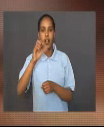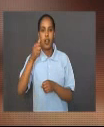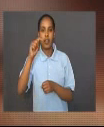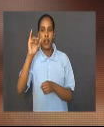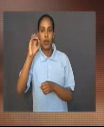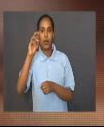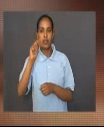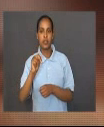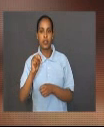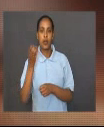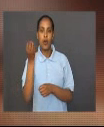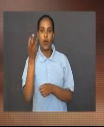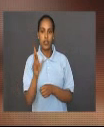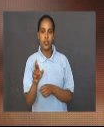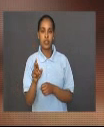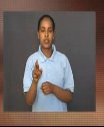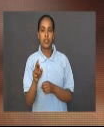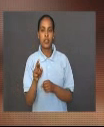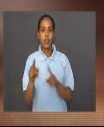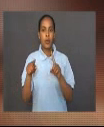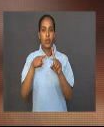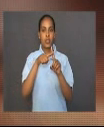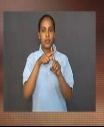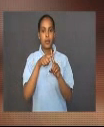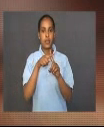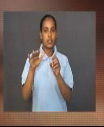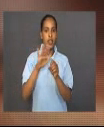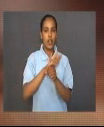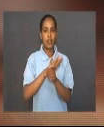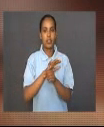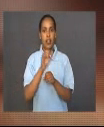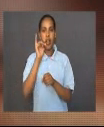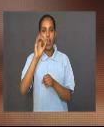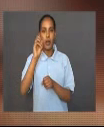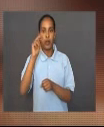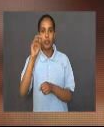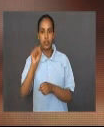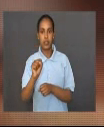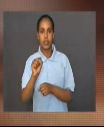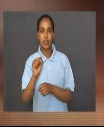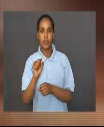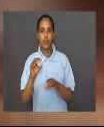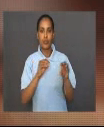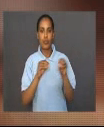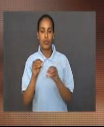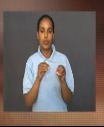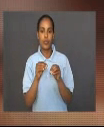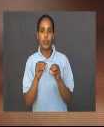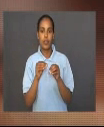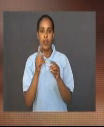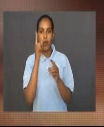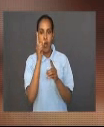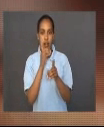cations, or positively charged ions, move in